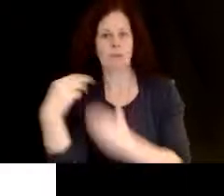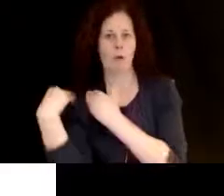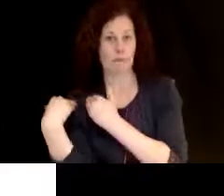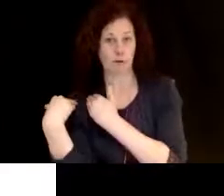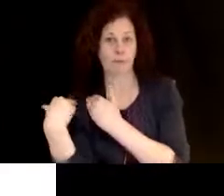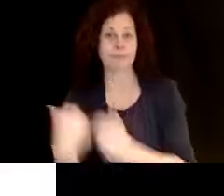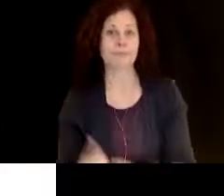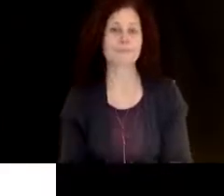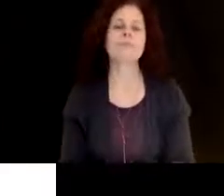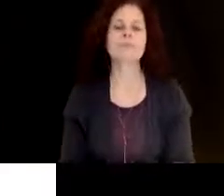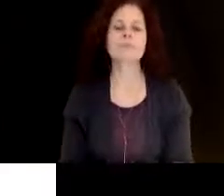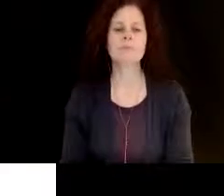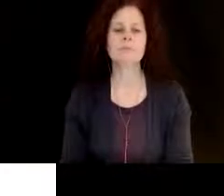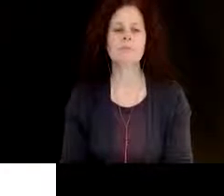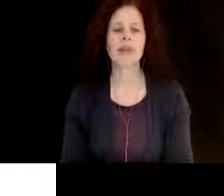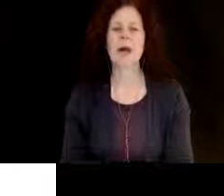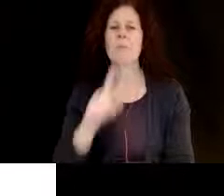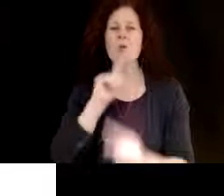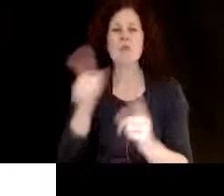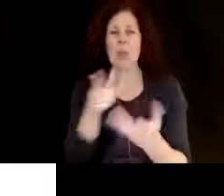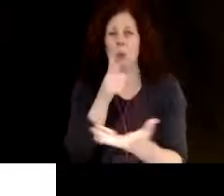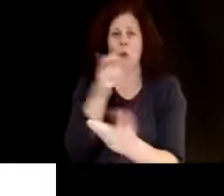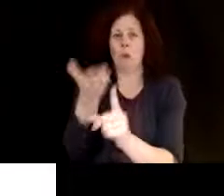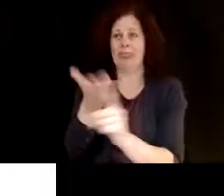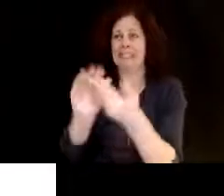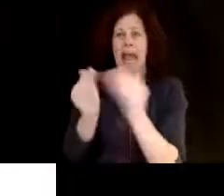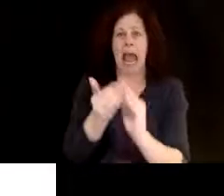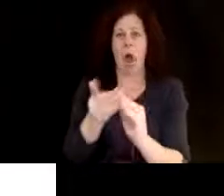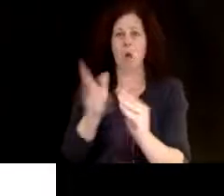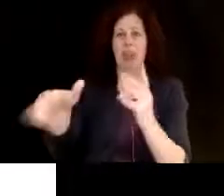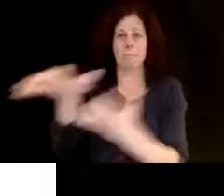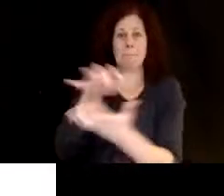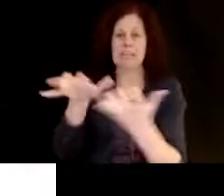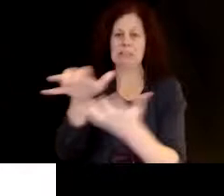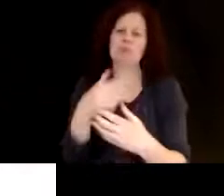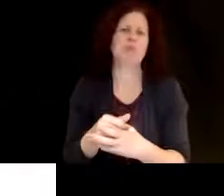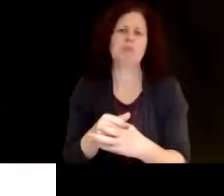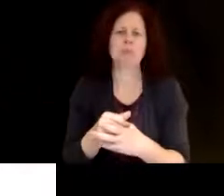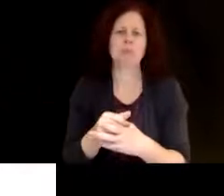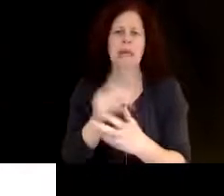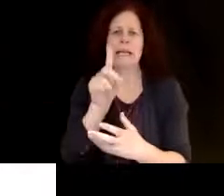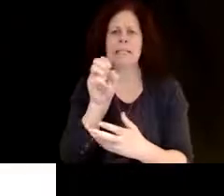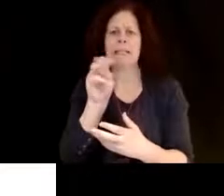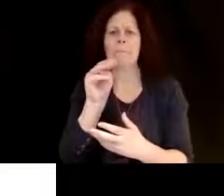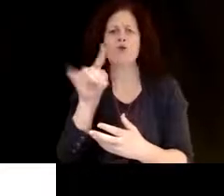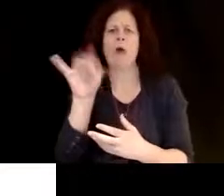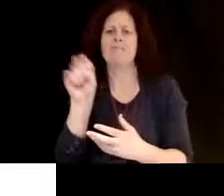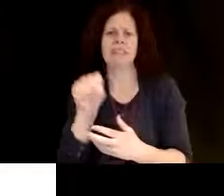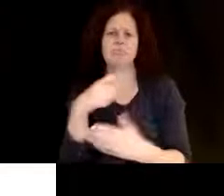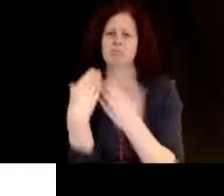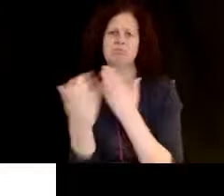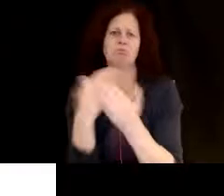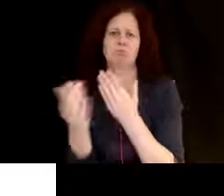But largely, municipal characteristics were not predictive. Essentially, having a large proportion of your population likely to need their